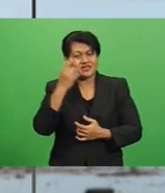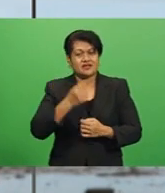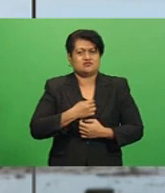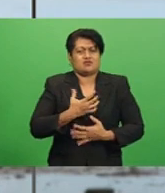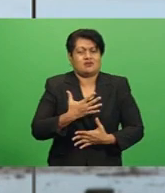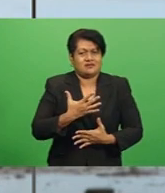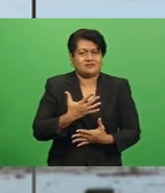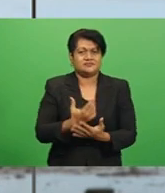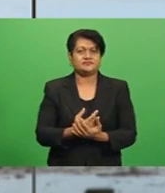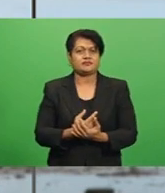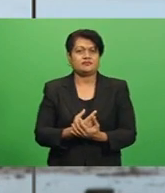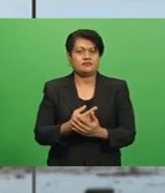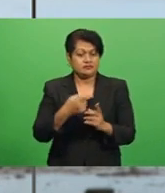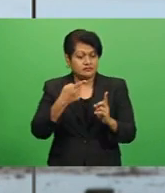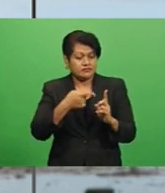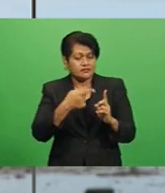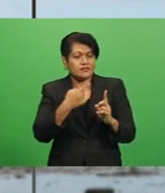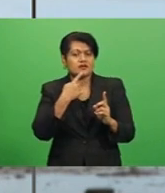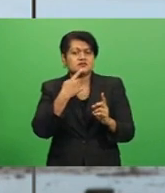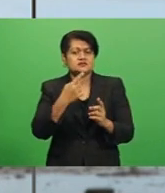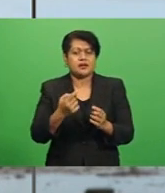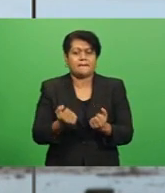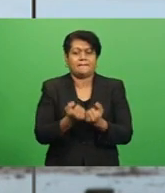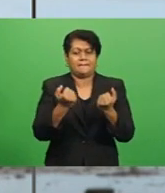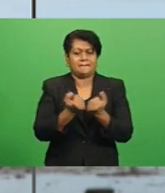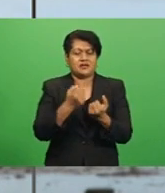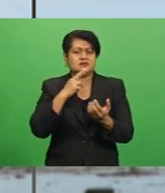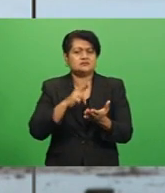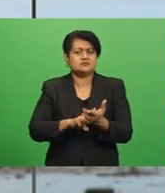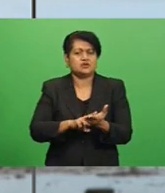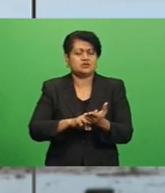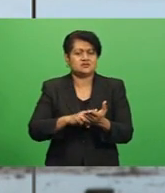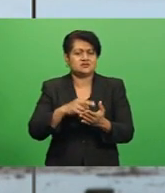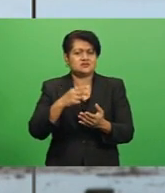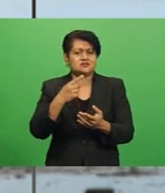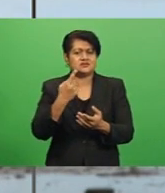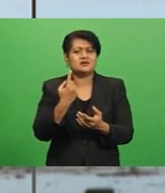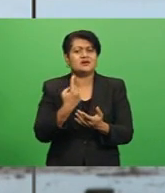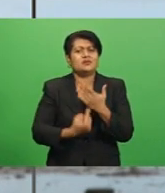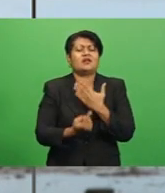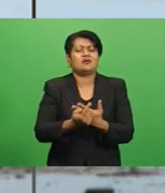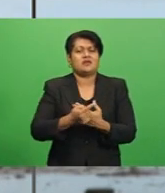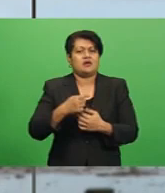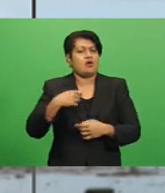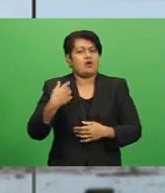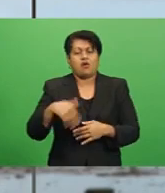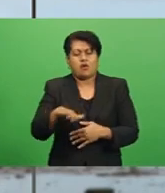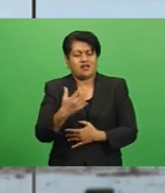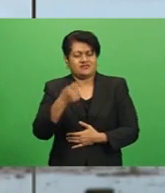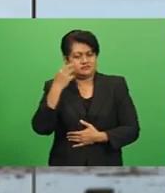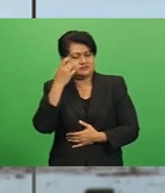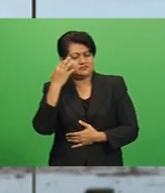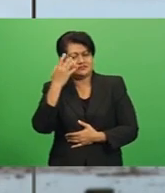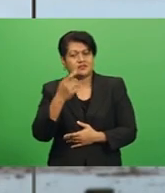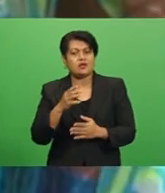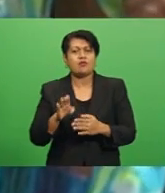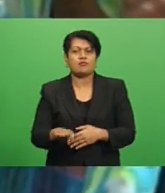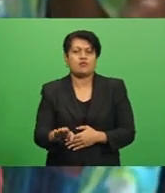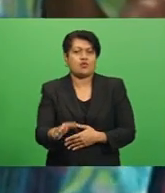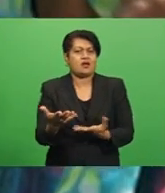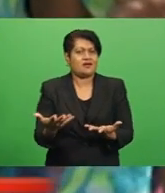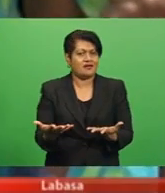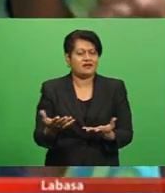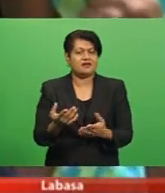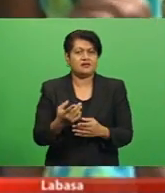Moira Vaafo says they have several reported cases of trauma, mostly in Bua. Eleanor Turangai View has more. The